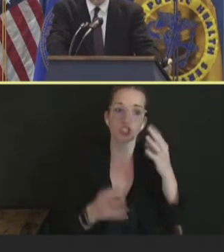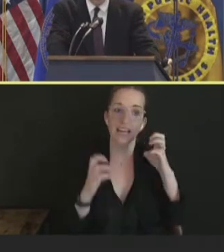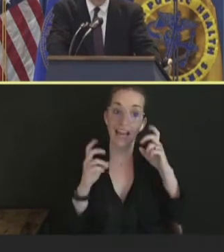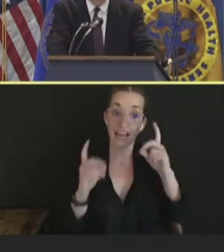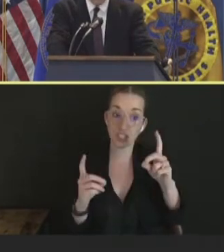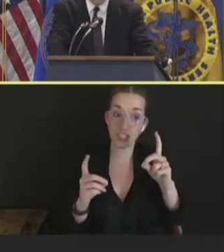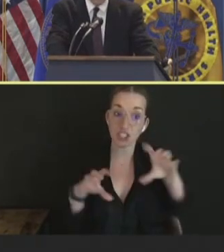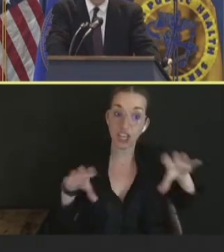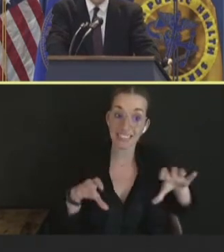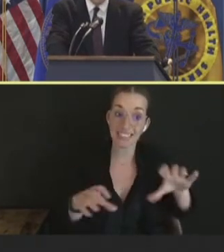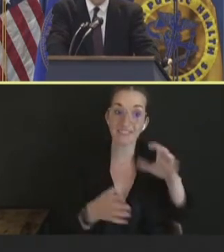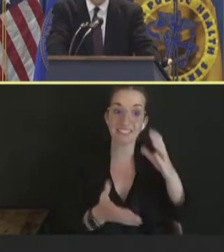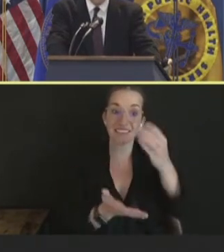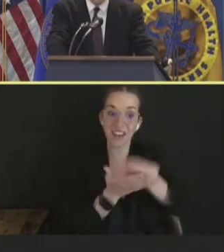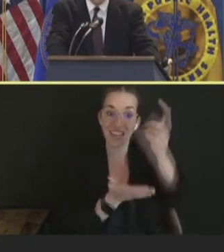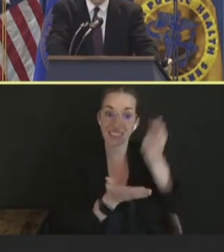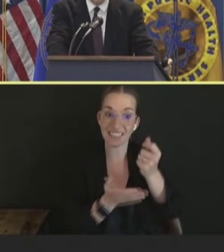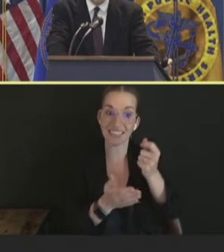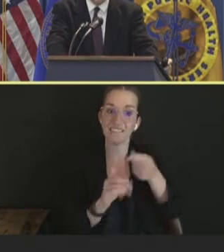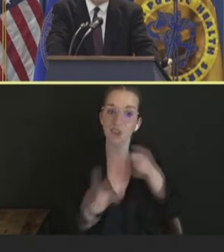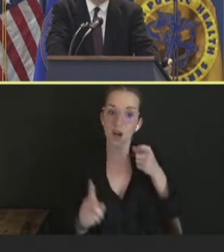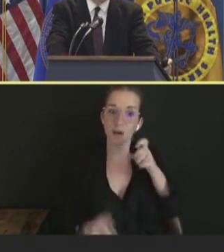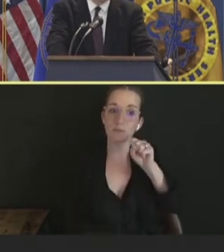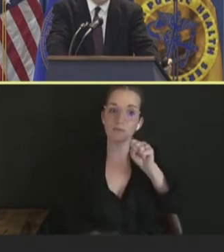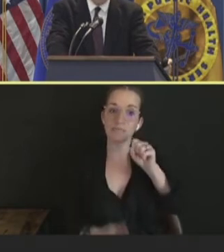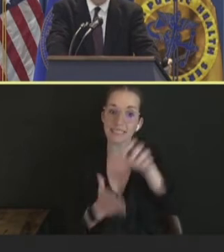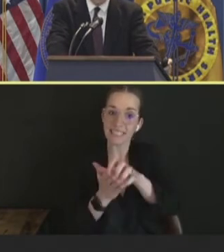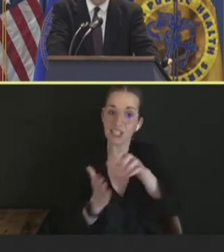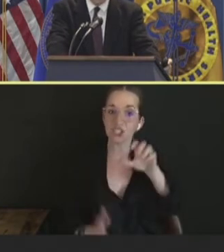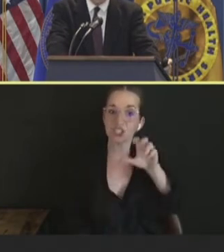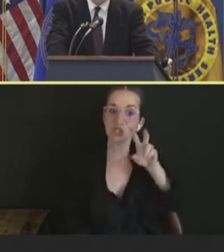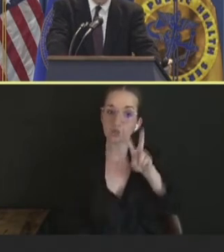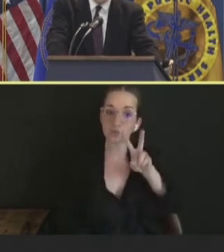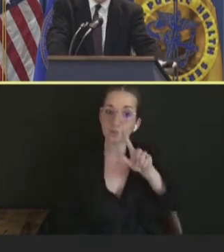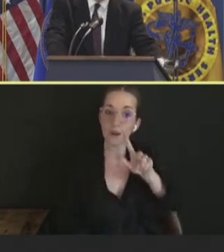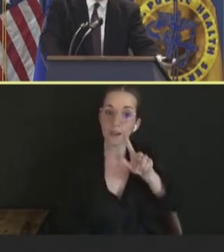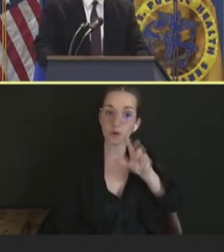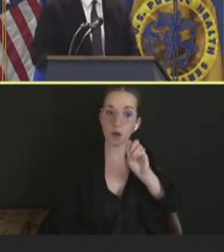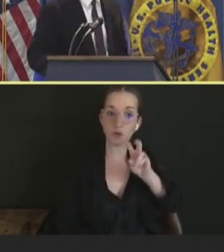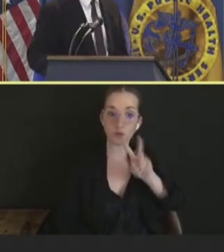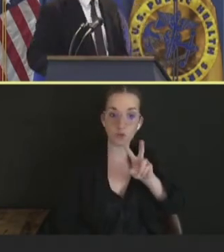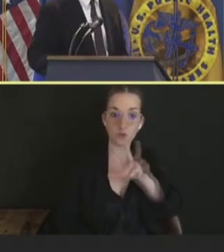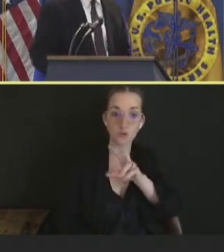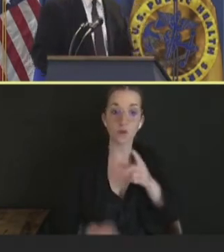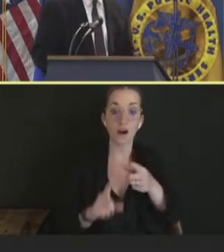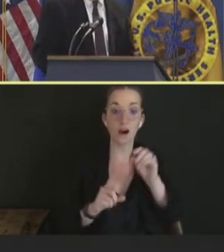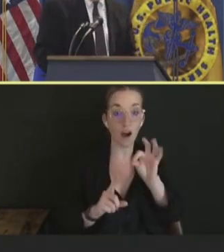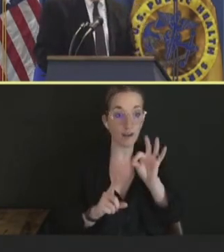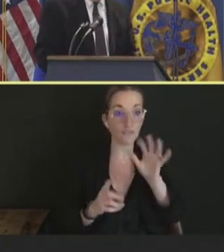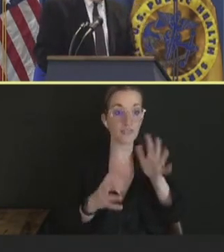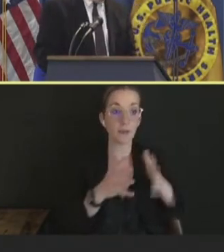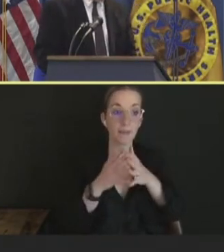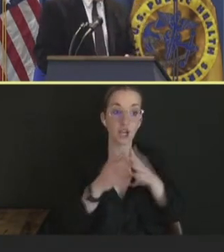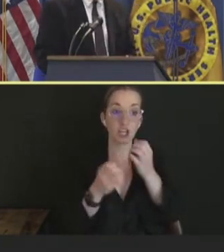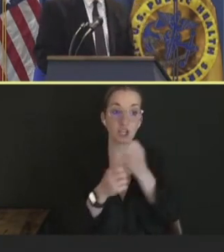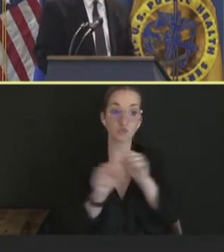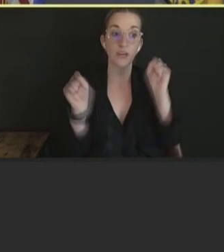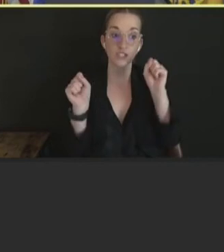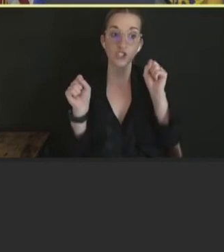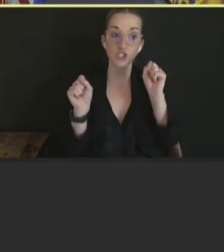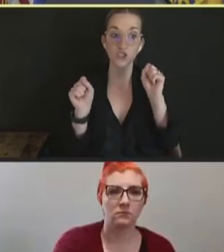provide an overview of what was learned from these activities, as well as a description of the impact that each activity had.